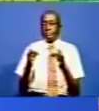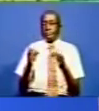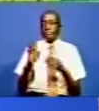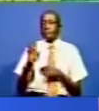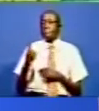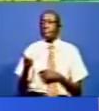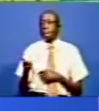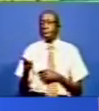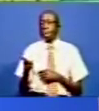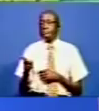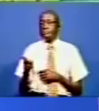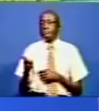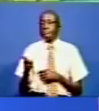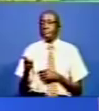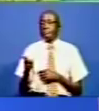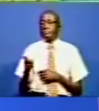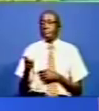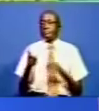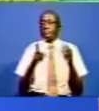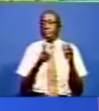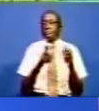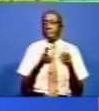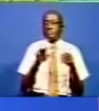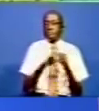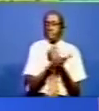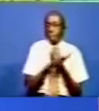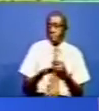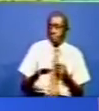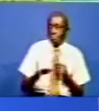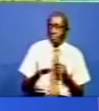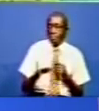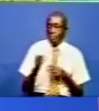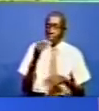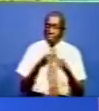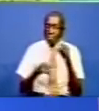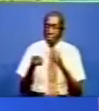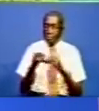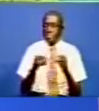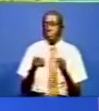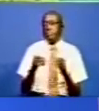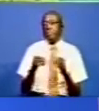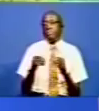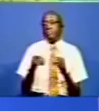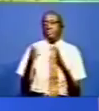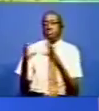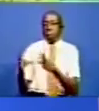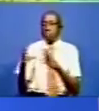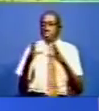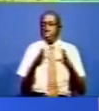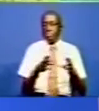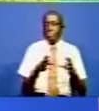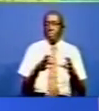executive, of the legislature, with corrupt gatekeepers and cartels that